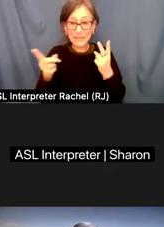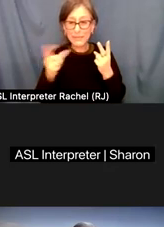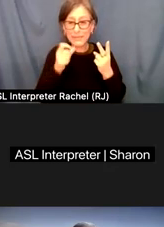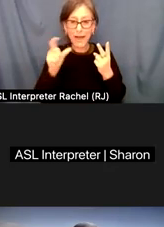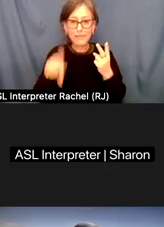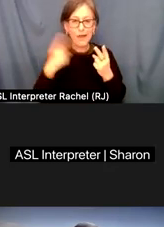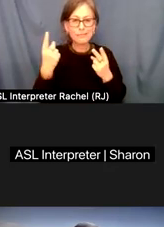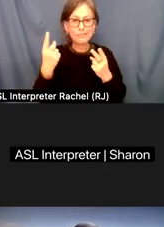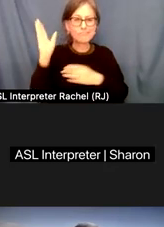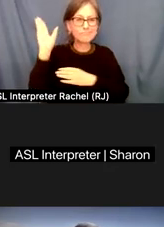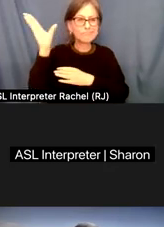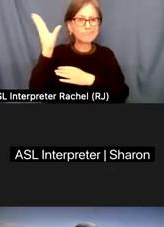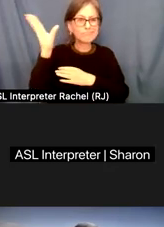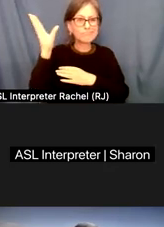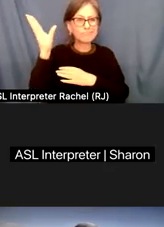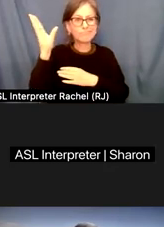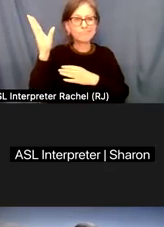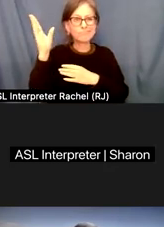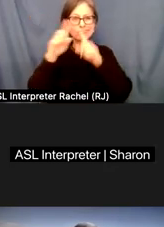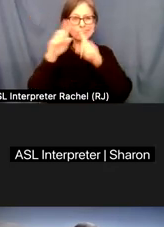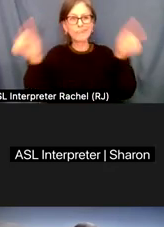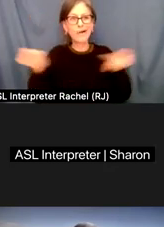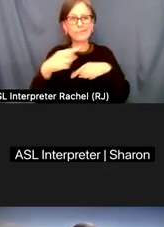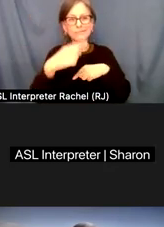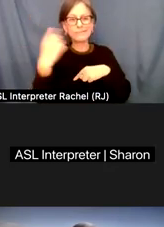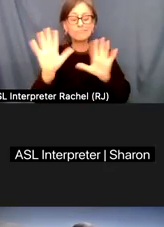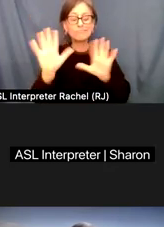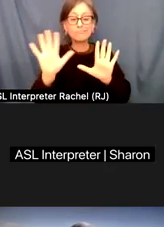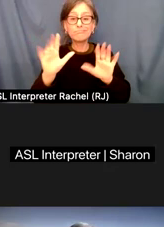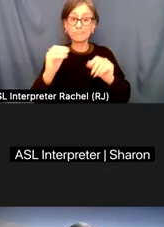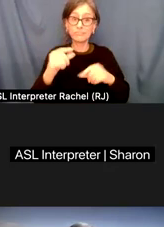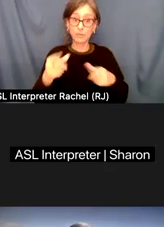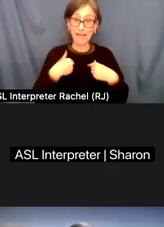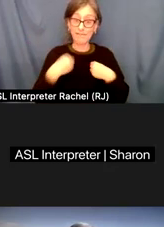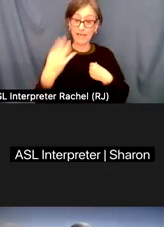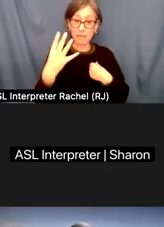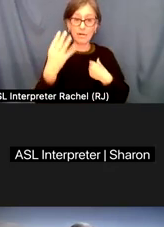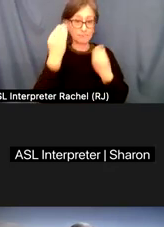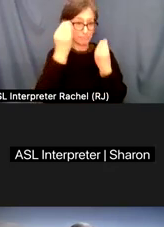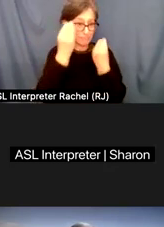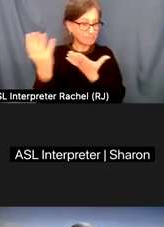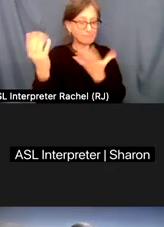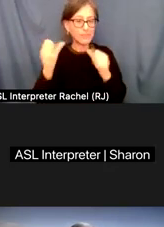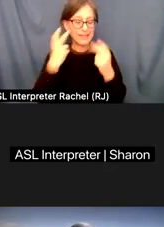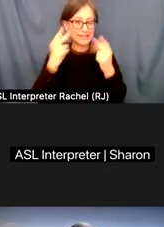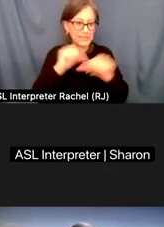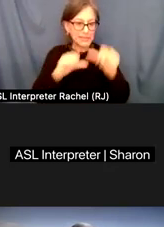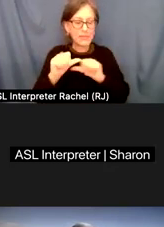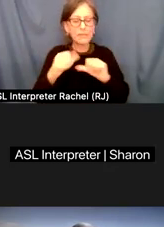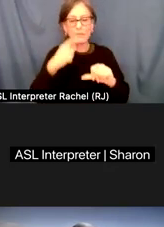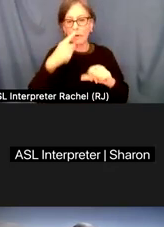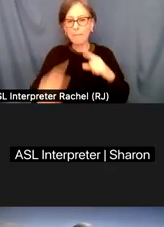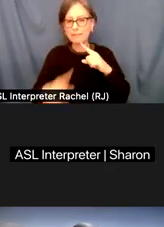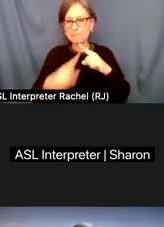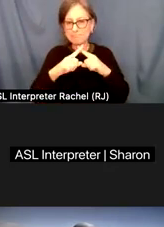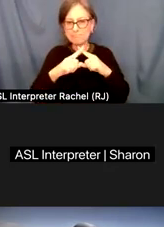webinar where you don't. So remember, if you have your camera on, that it's on, and keep your sound muted. If you